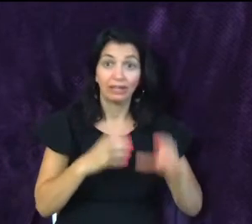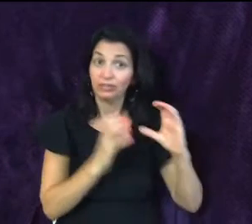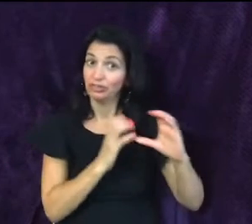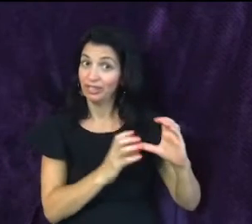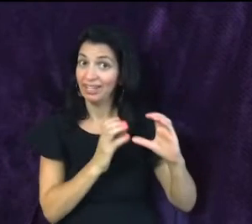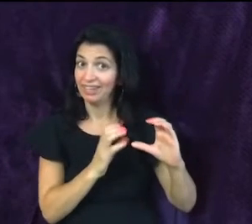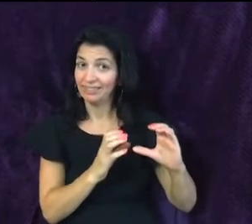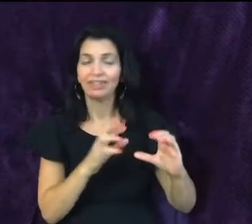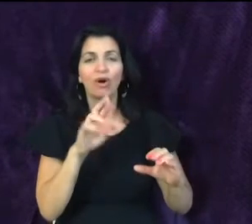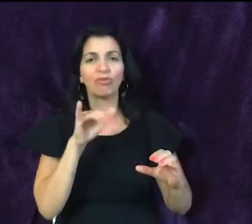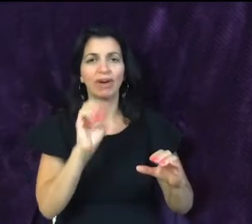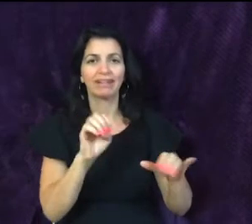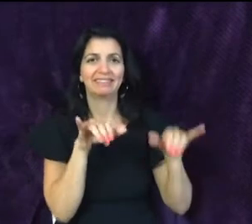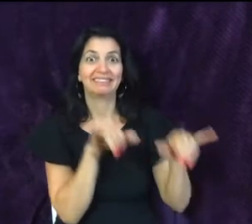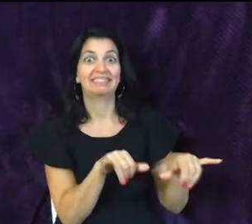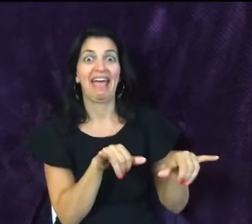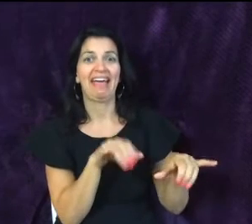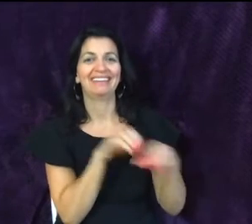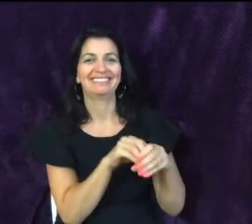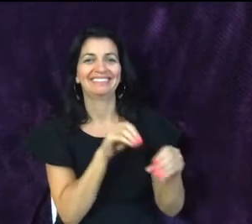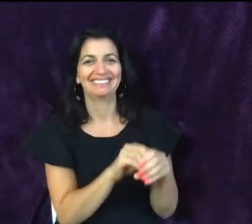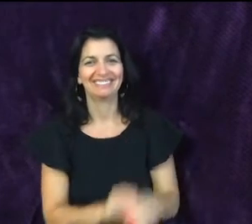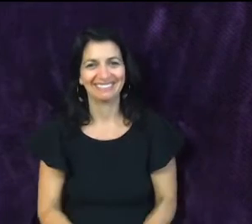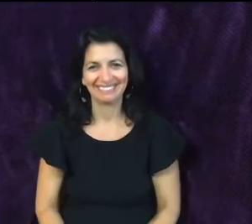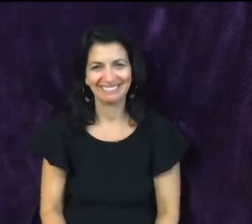stays inside.